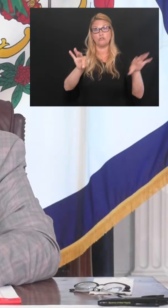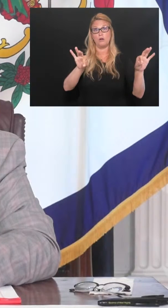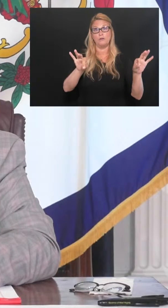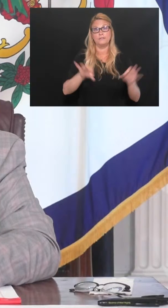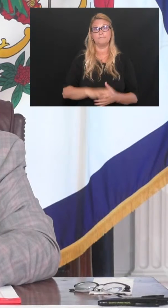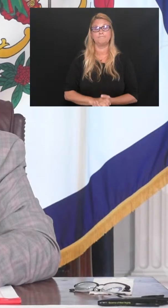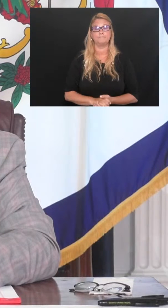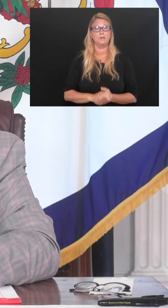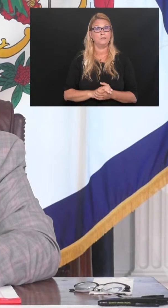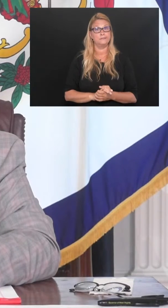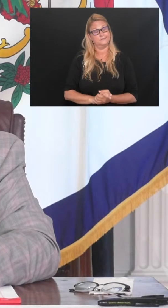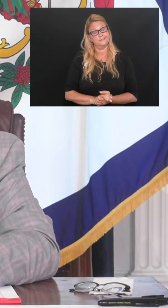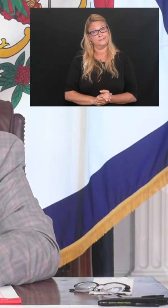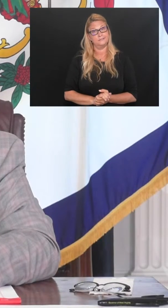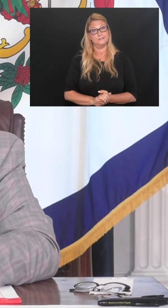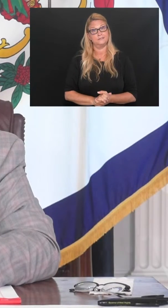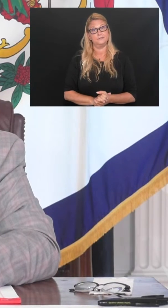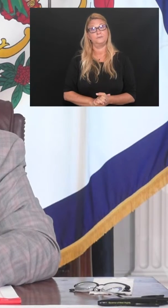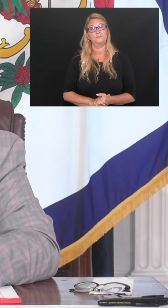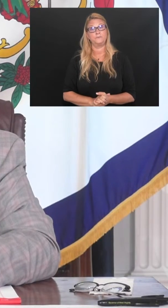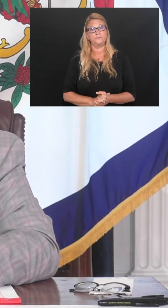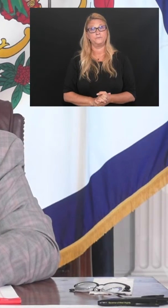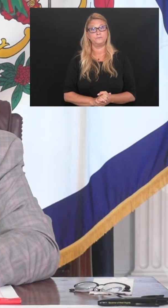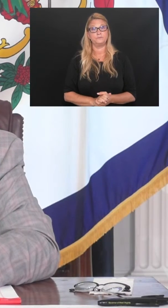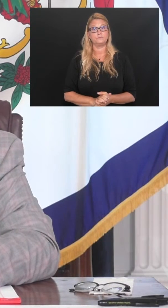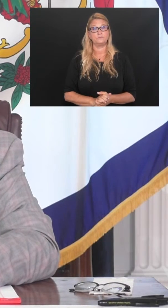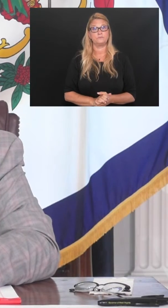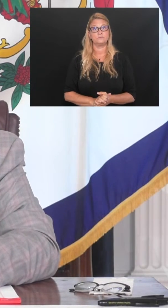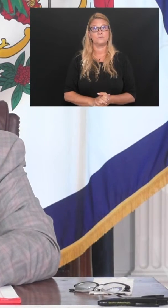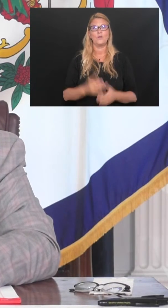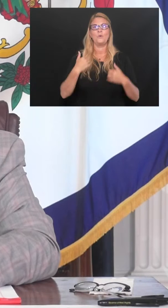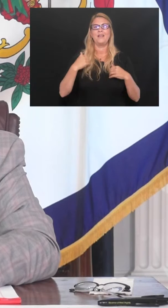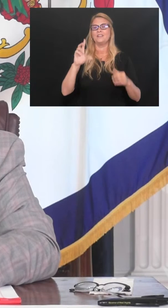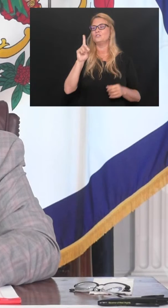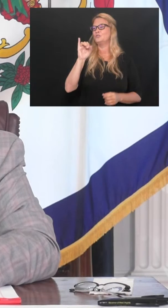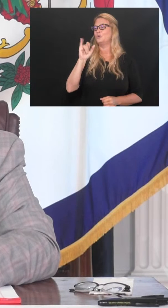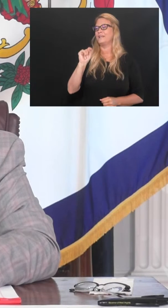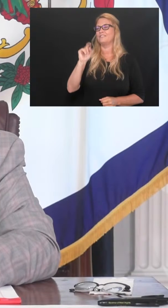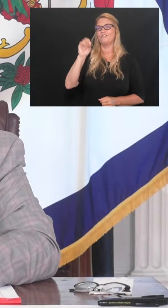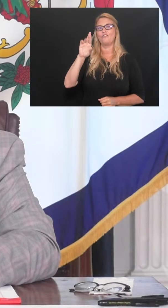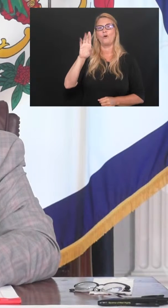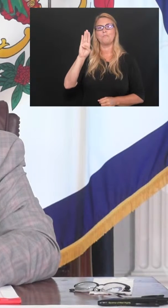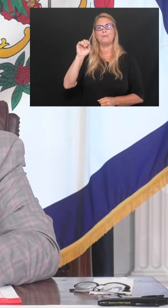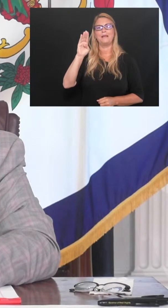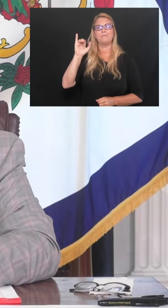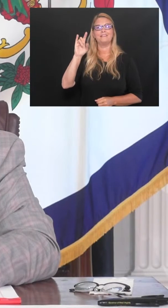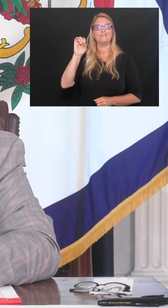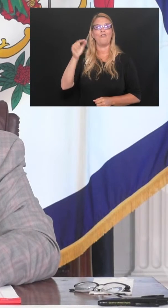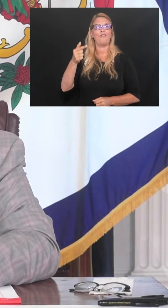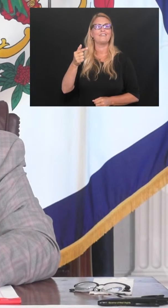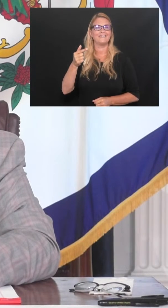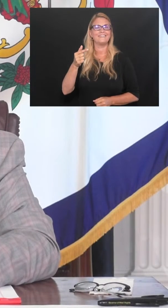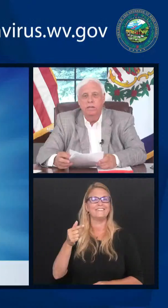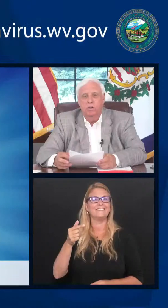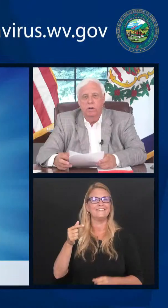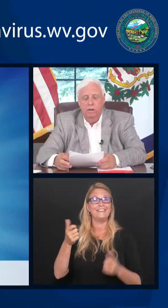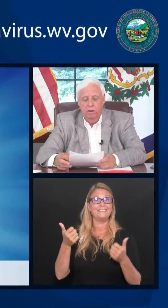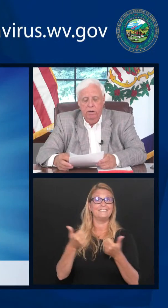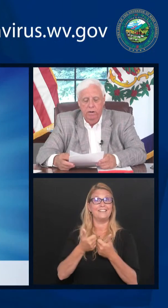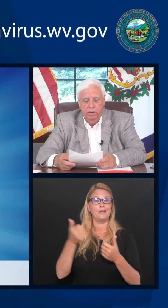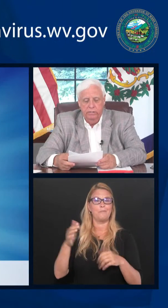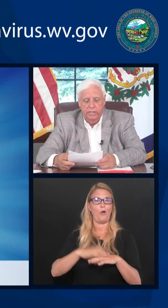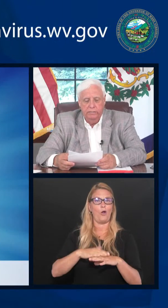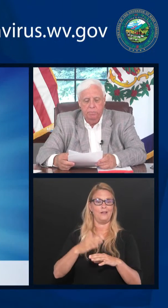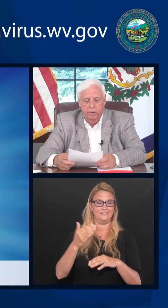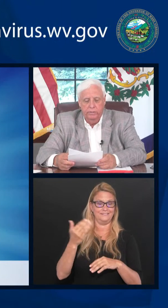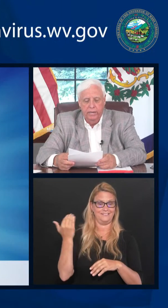in my book. We had to do it for baby dog sweepstakes and everything, that we gave away the stuff and everything on